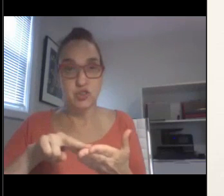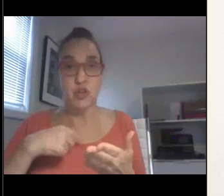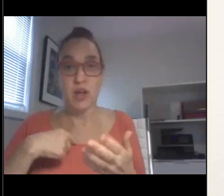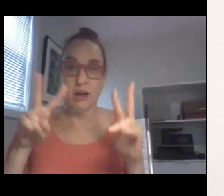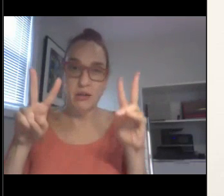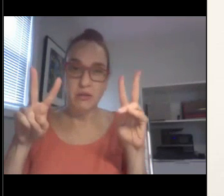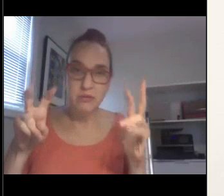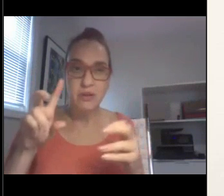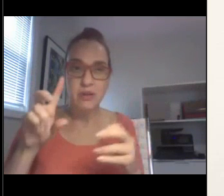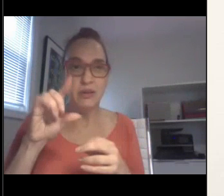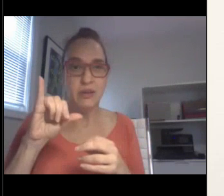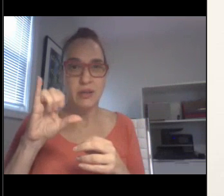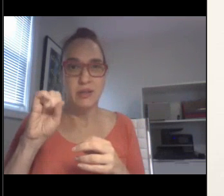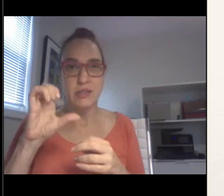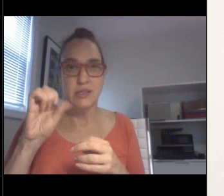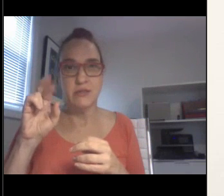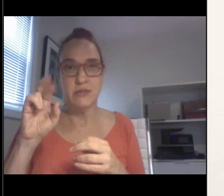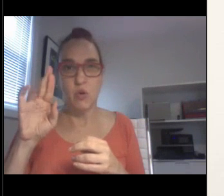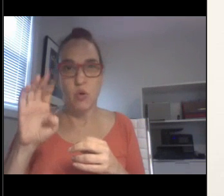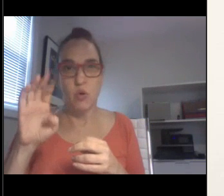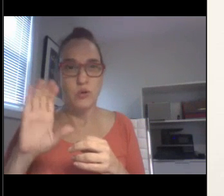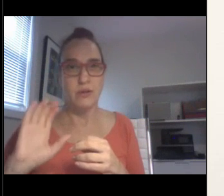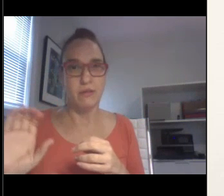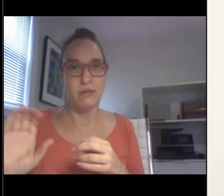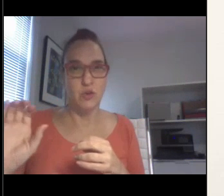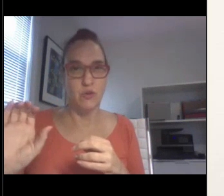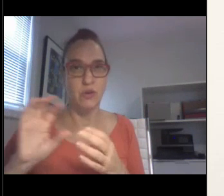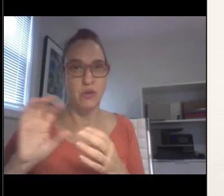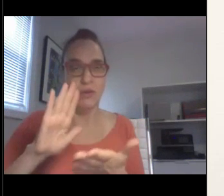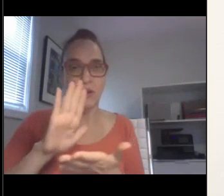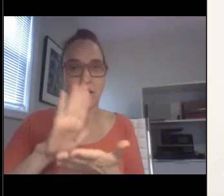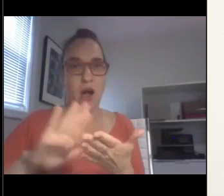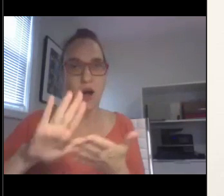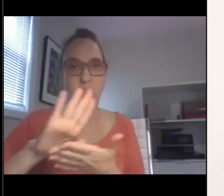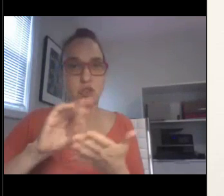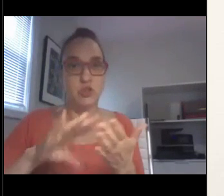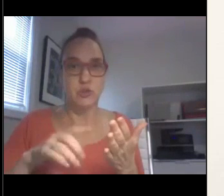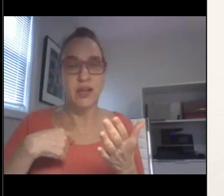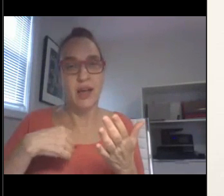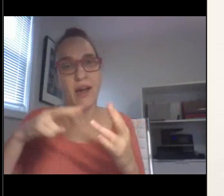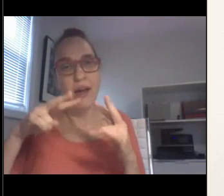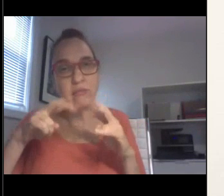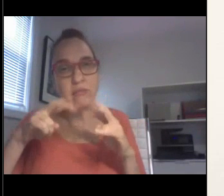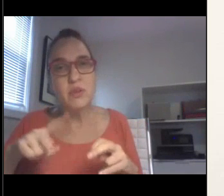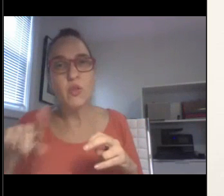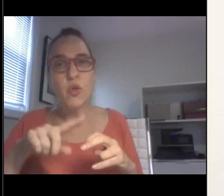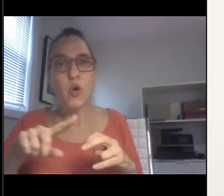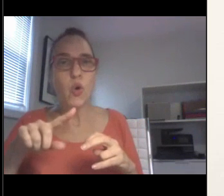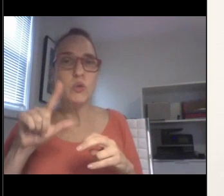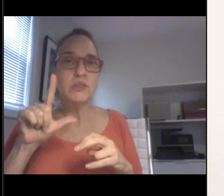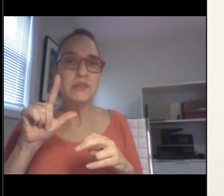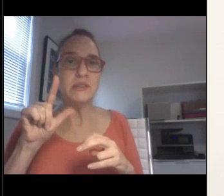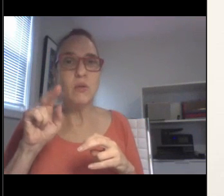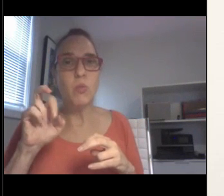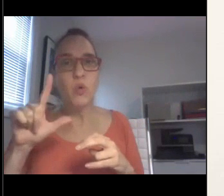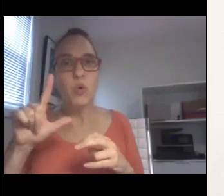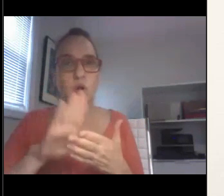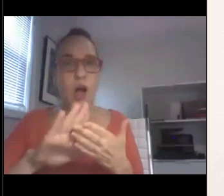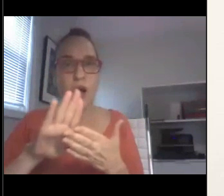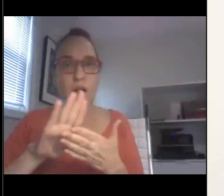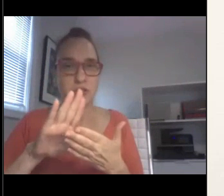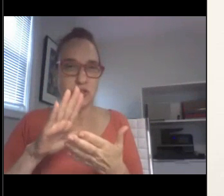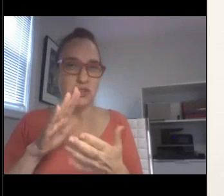I did that work ethnographically on a liberal college campus here in the West Coast. And Dave was one of my participants. This is a picture of him on one